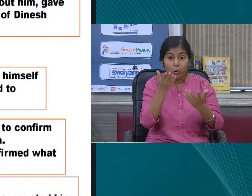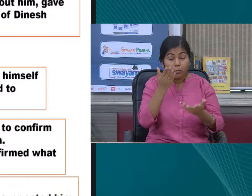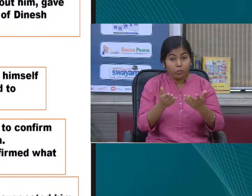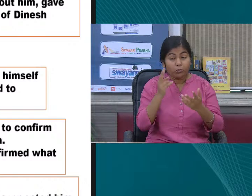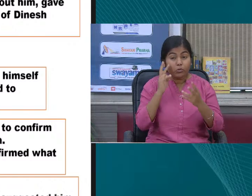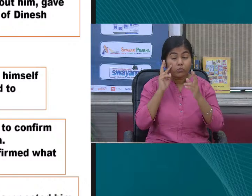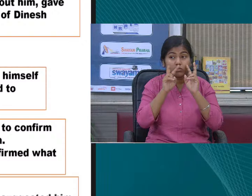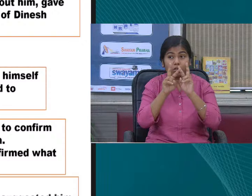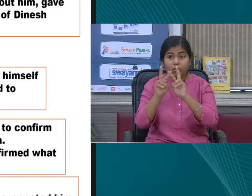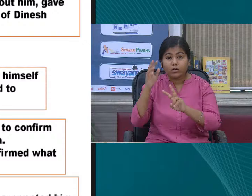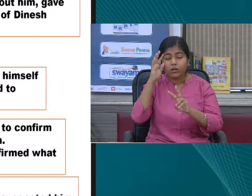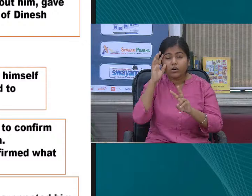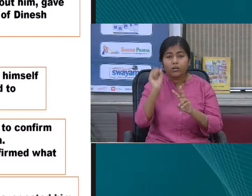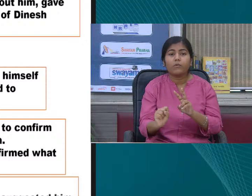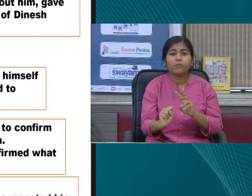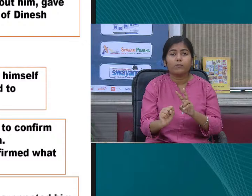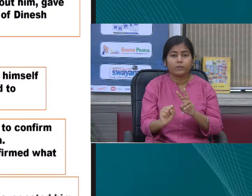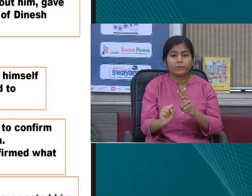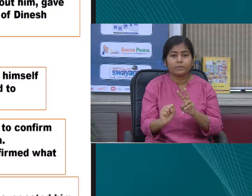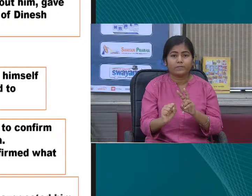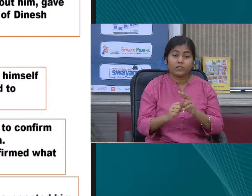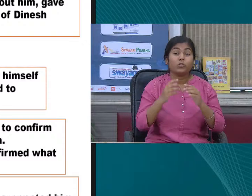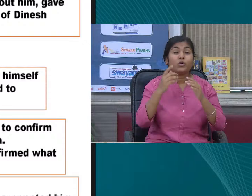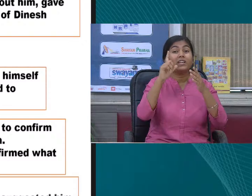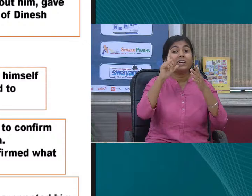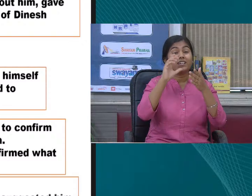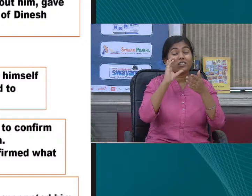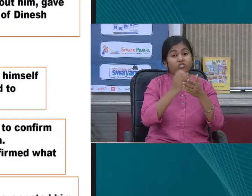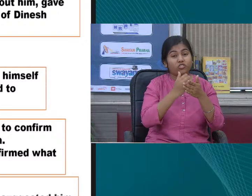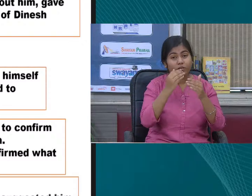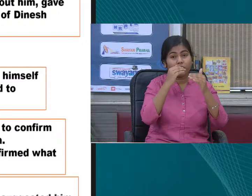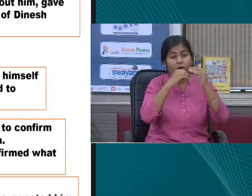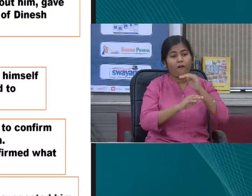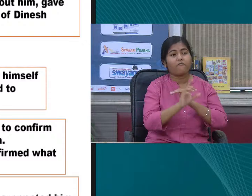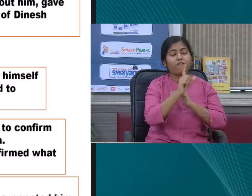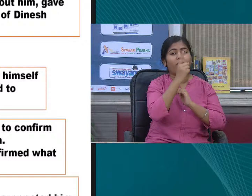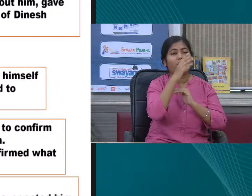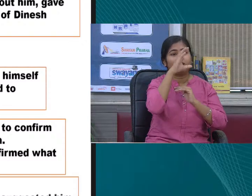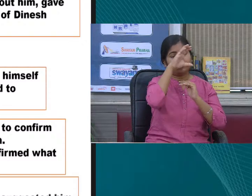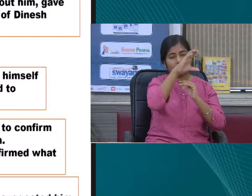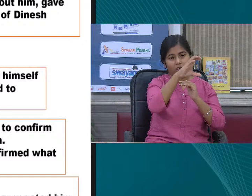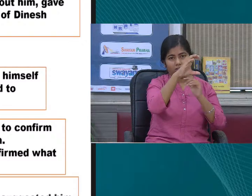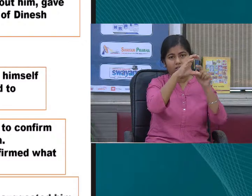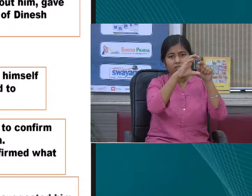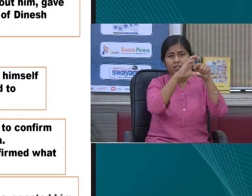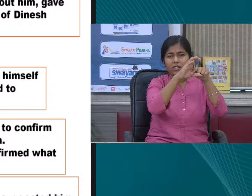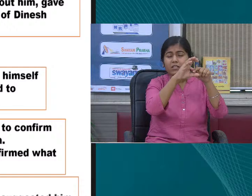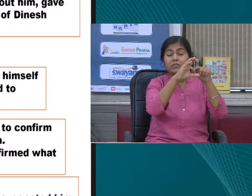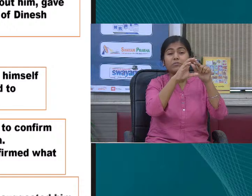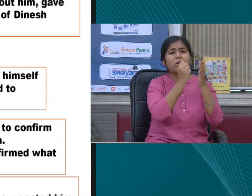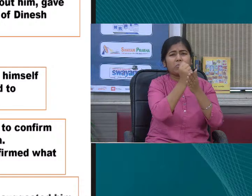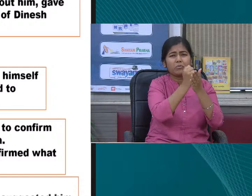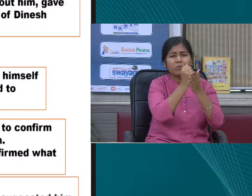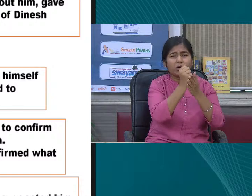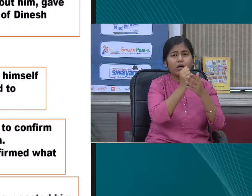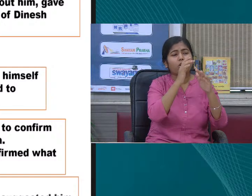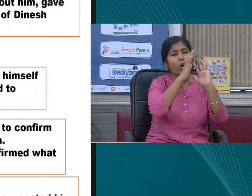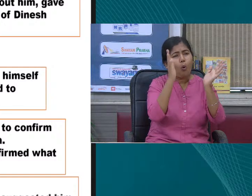this is the first part of the prose lesson where I've tried to summarize the whole incident in